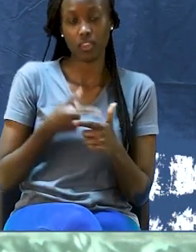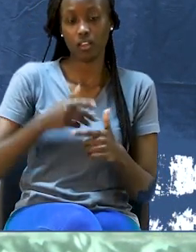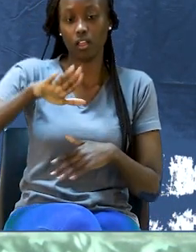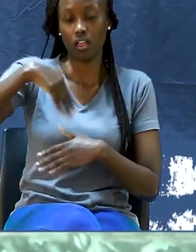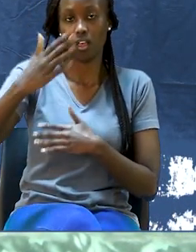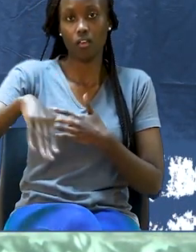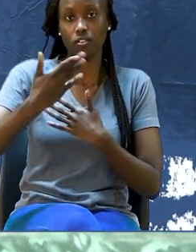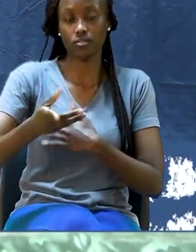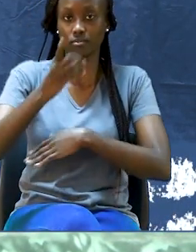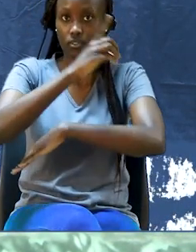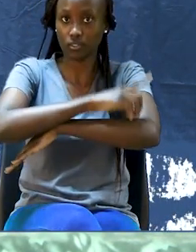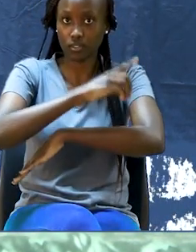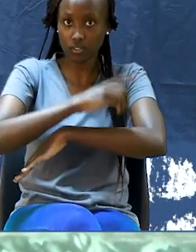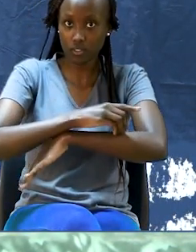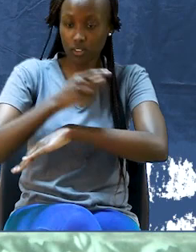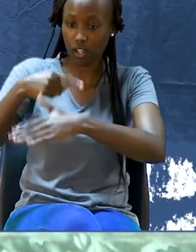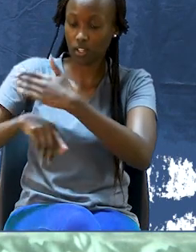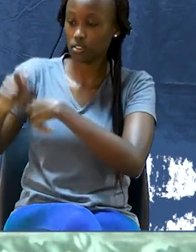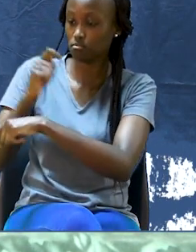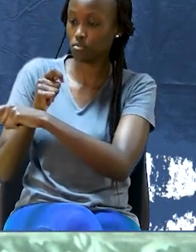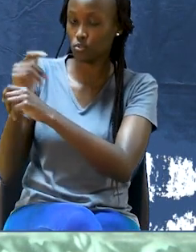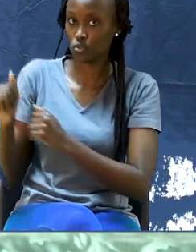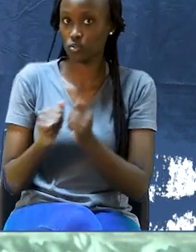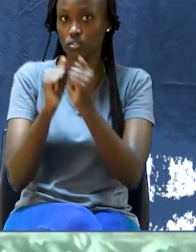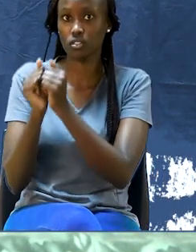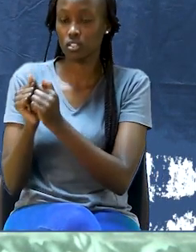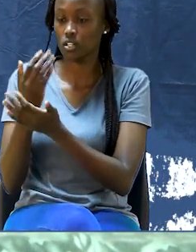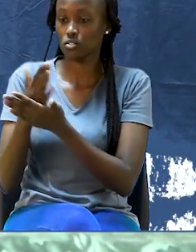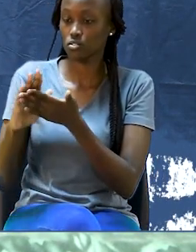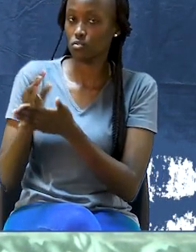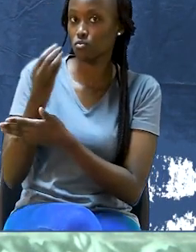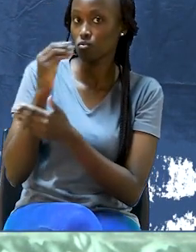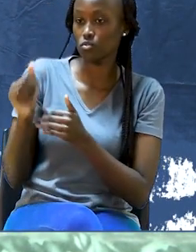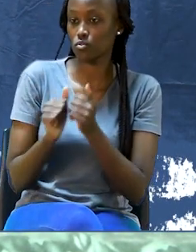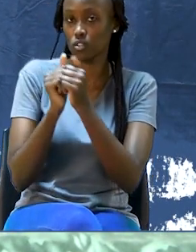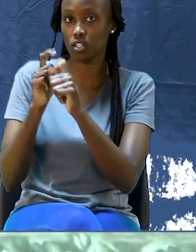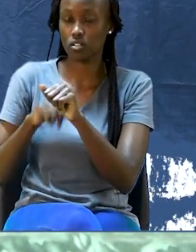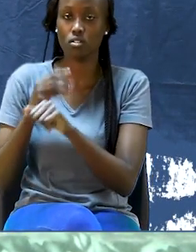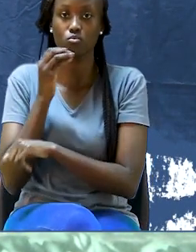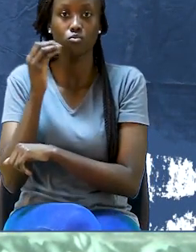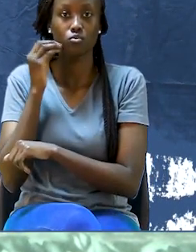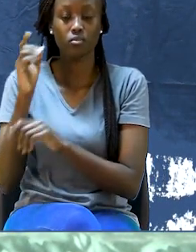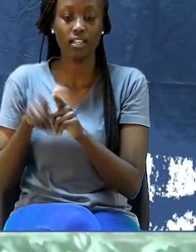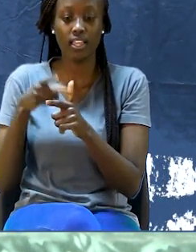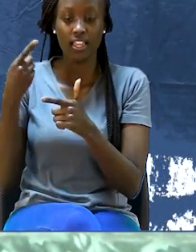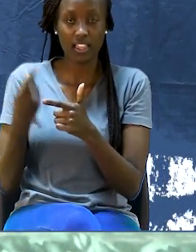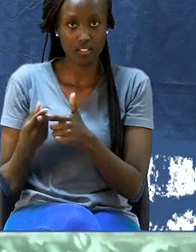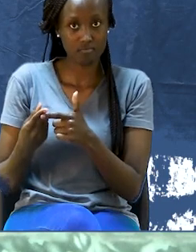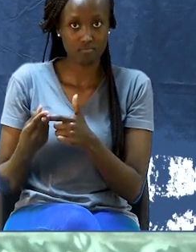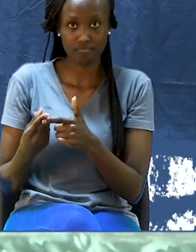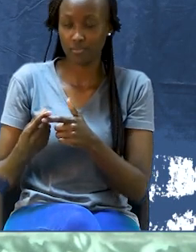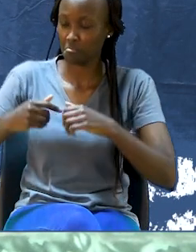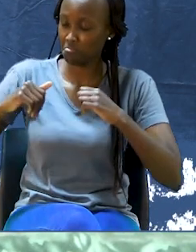day, attending the temple together and breaking bread in their homes, they received their food